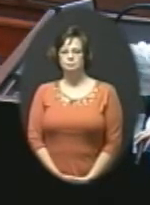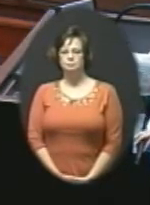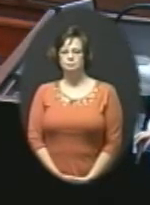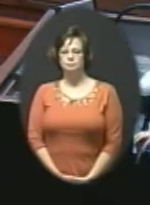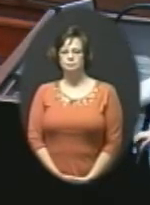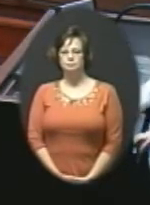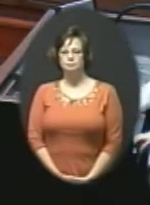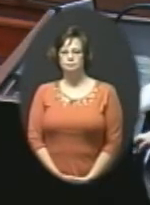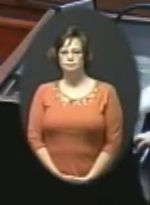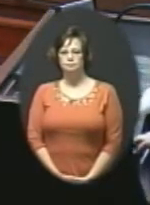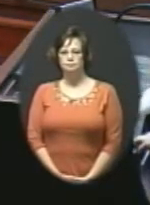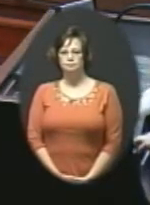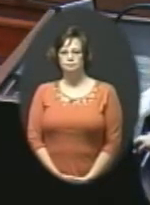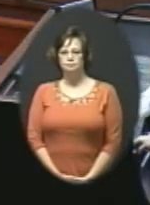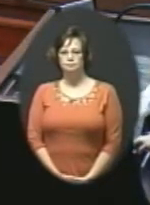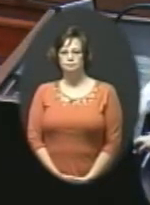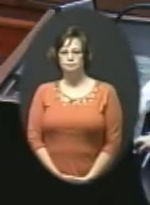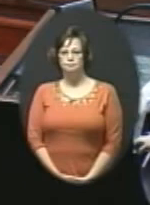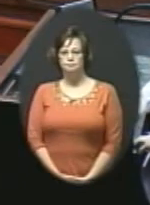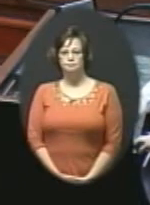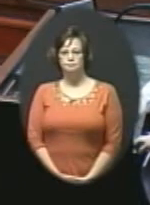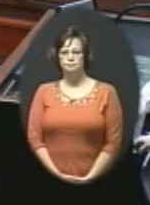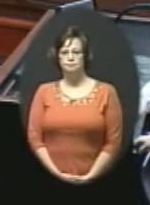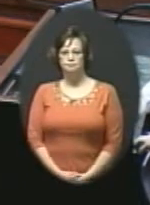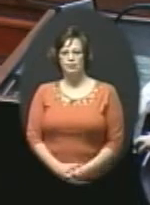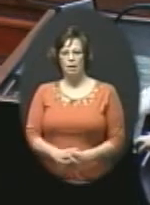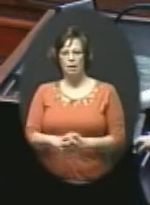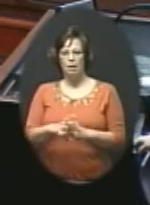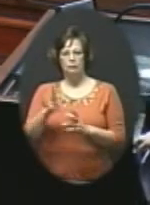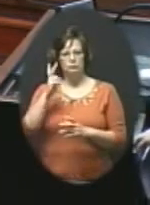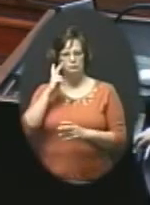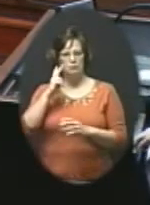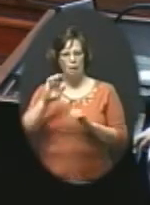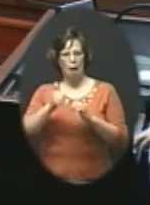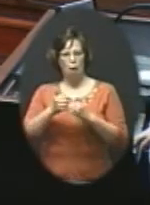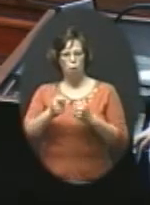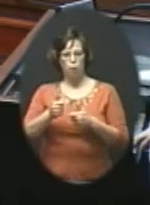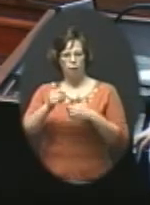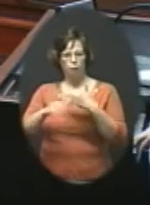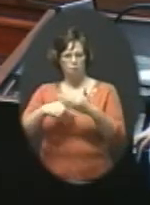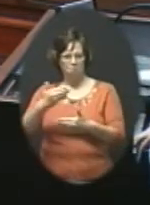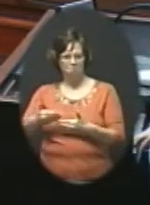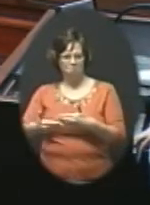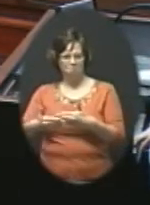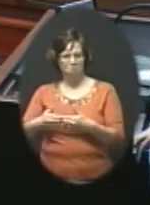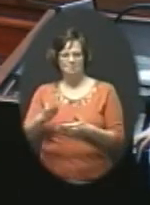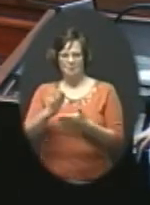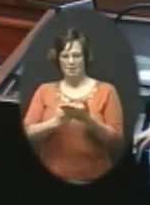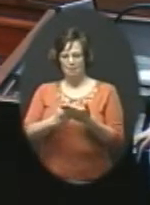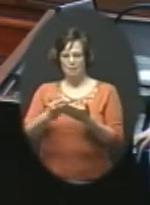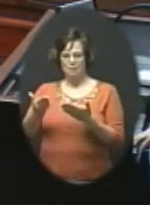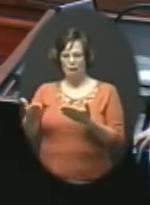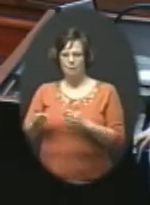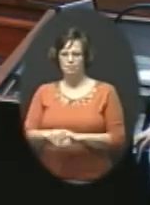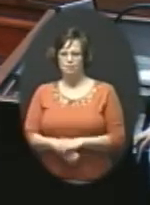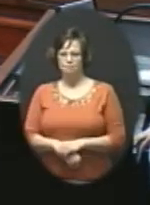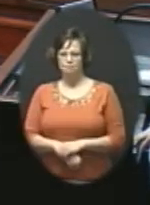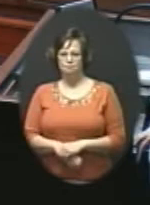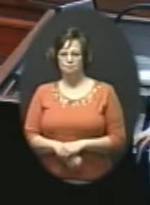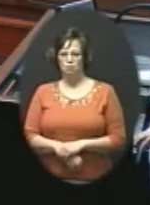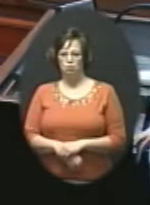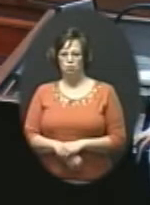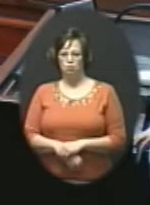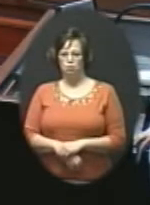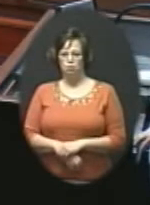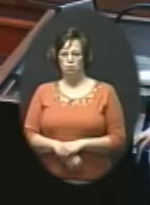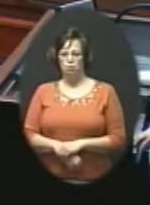Let's see how quickly we can move through some of these items. All right, so we